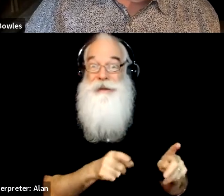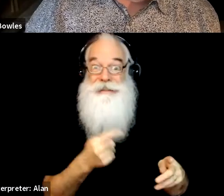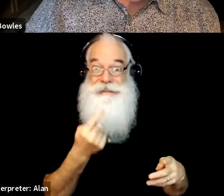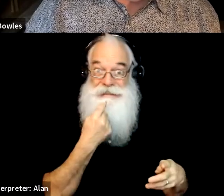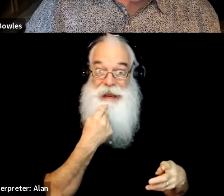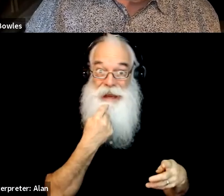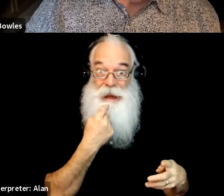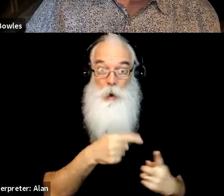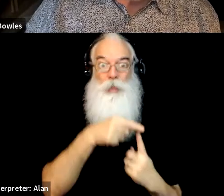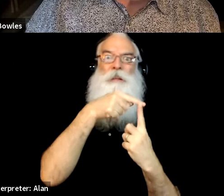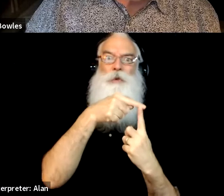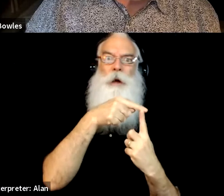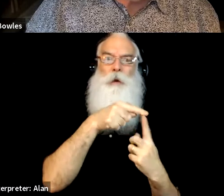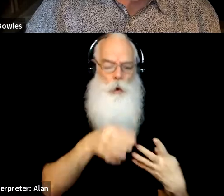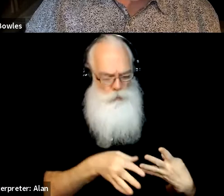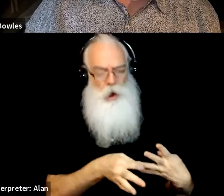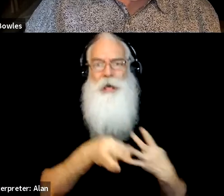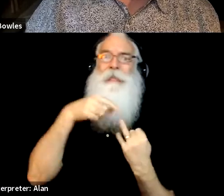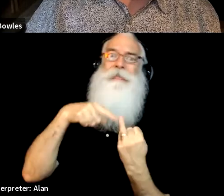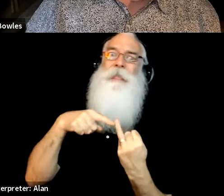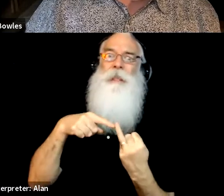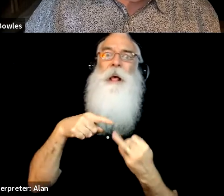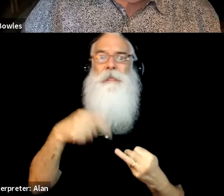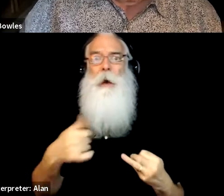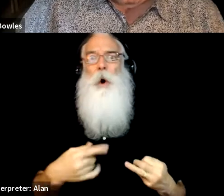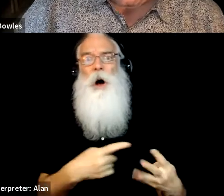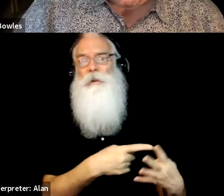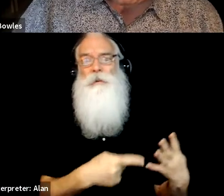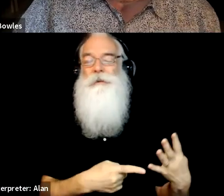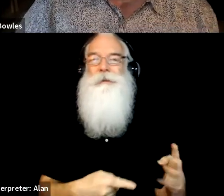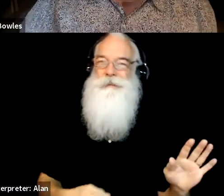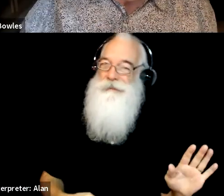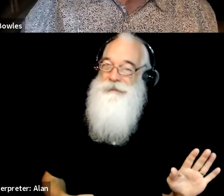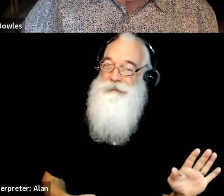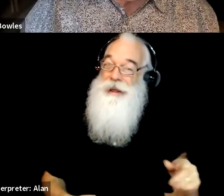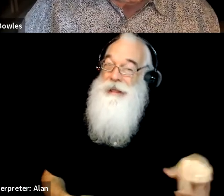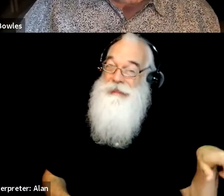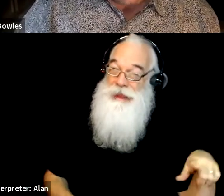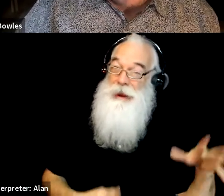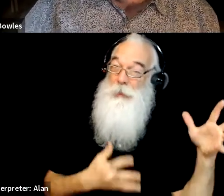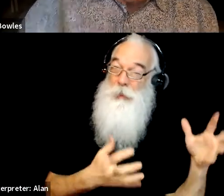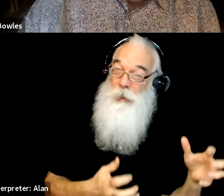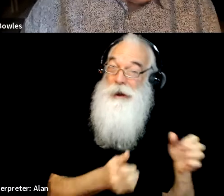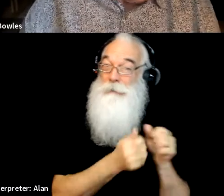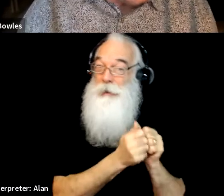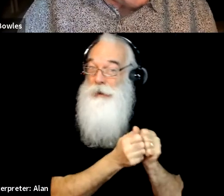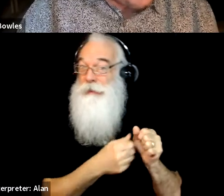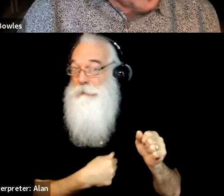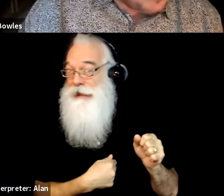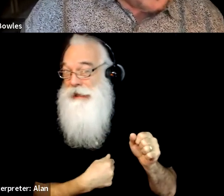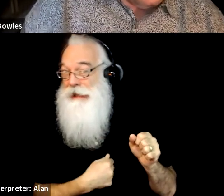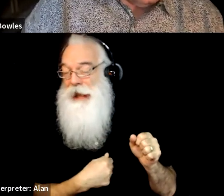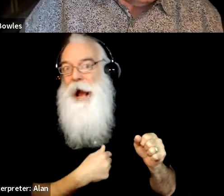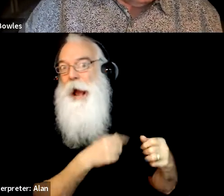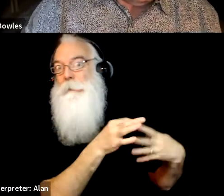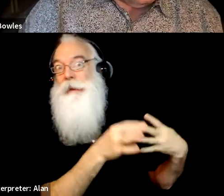really, like, I feel kind of shy about it. You know, first of all, do they want to spend an entire day with me? How are they going to feel by my saying I want to spend an entire day? Well,